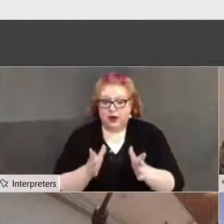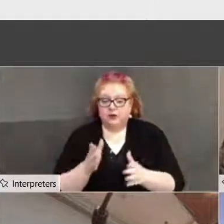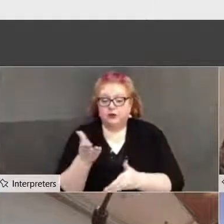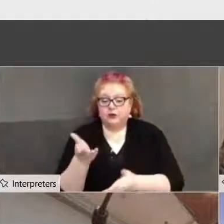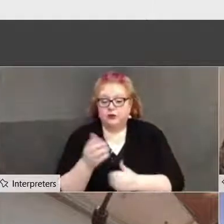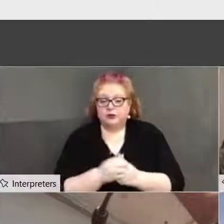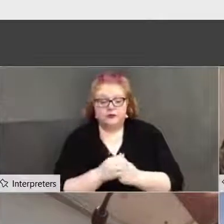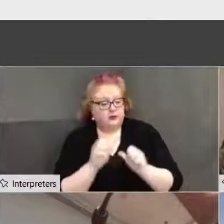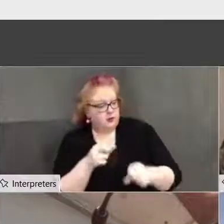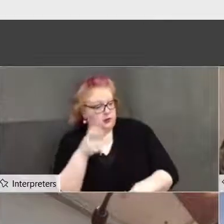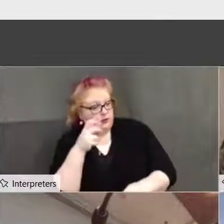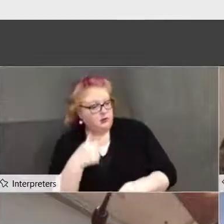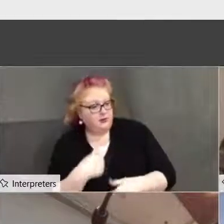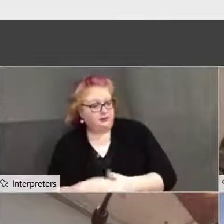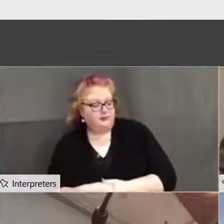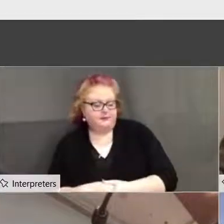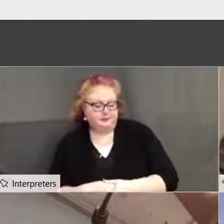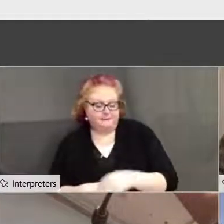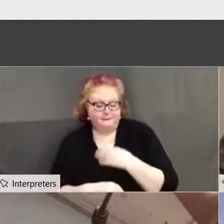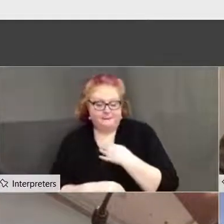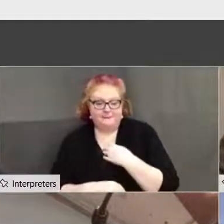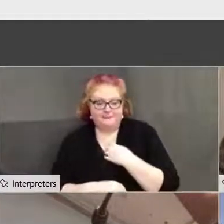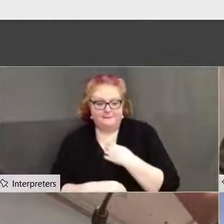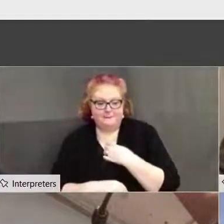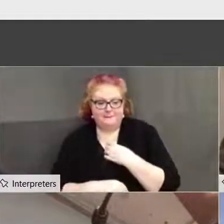Can you hear me? Yes, ma'am.